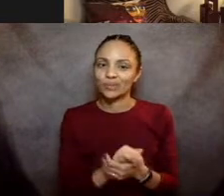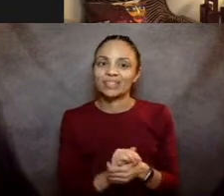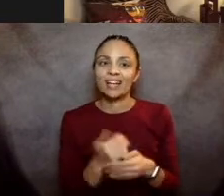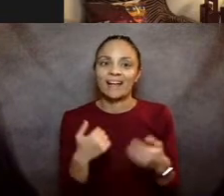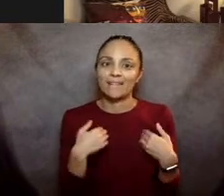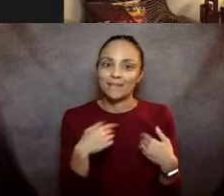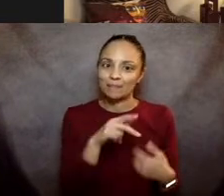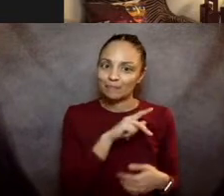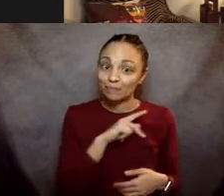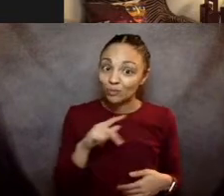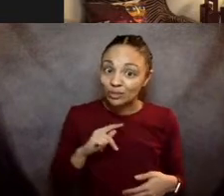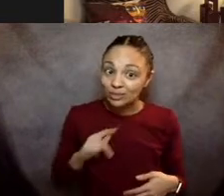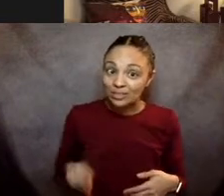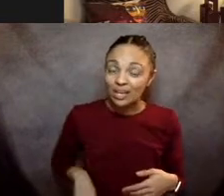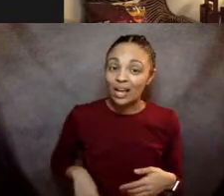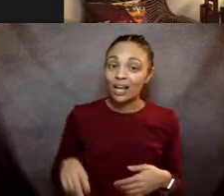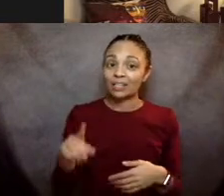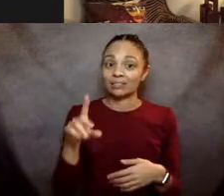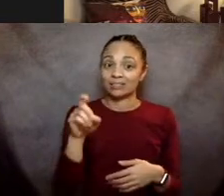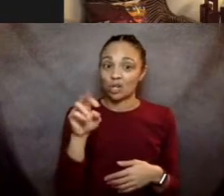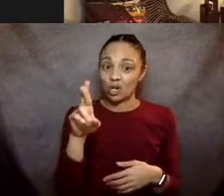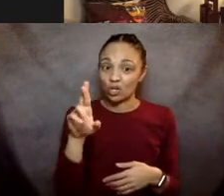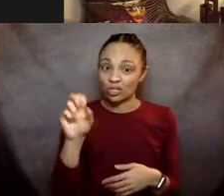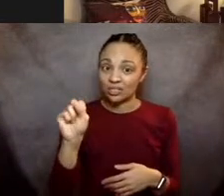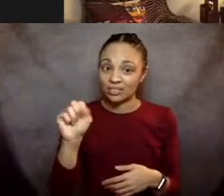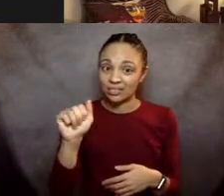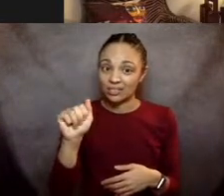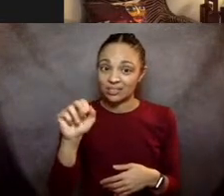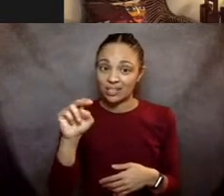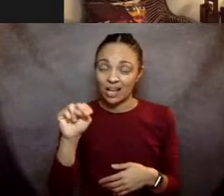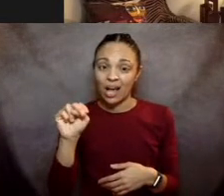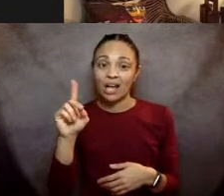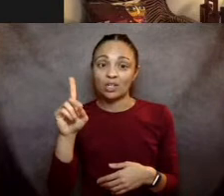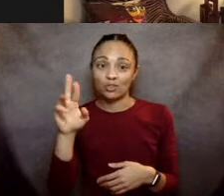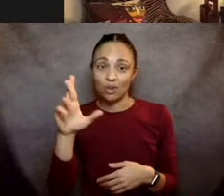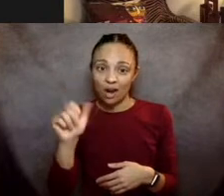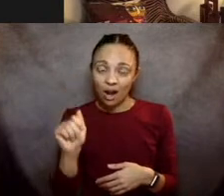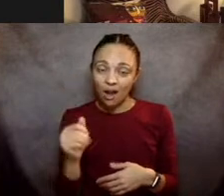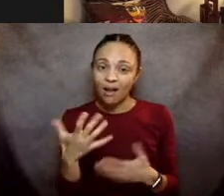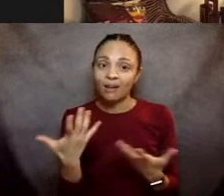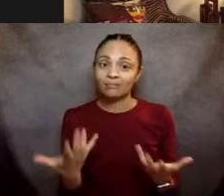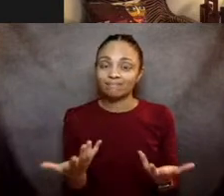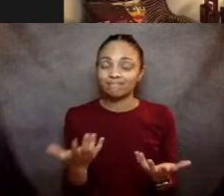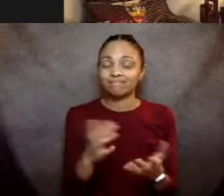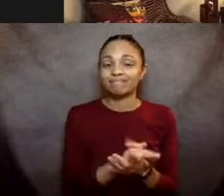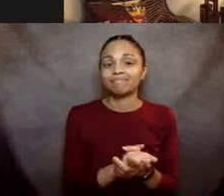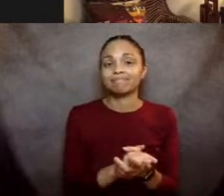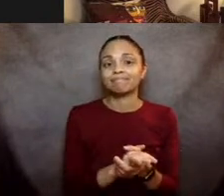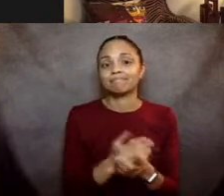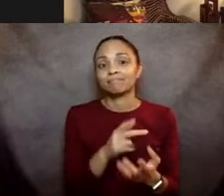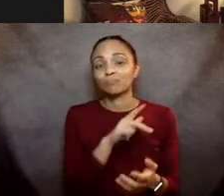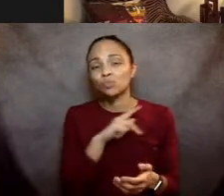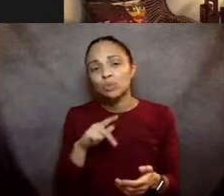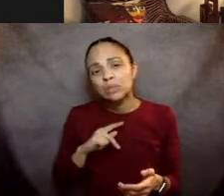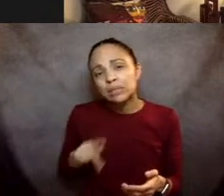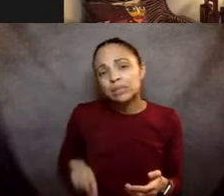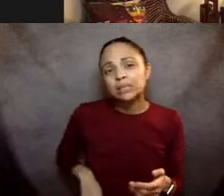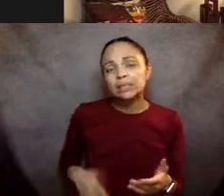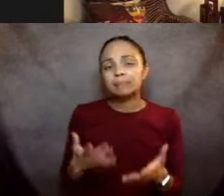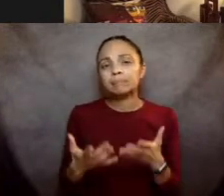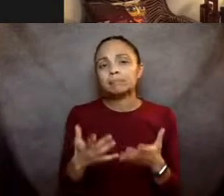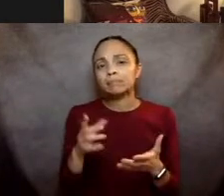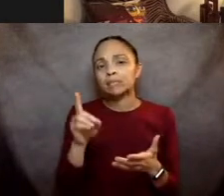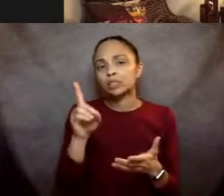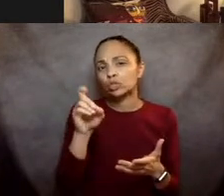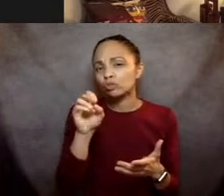princess. I think Sharron talked a little bit about that. Maybe you, Princess, and Dr. Burton could talk a little bit